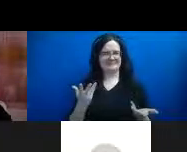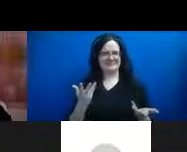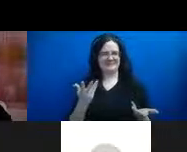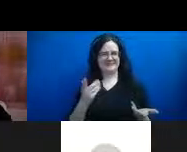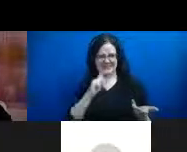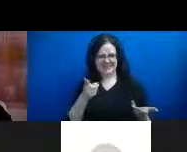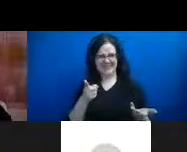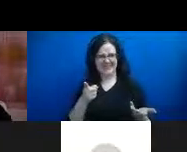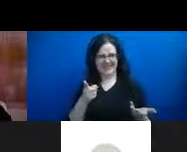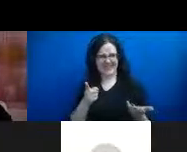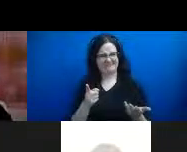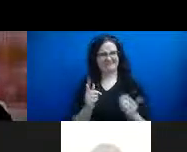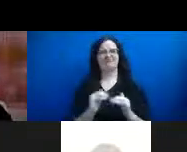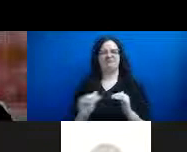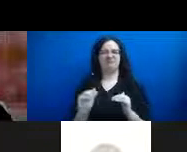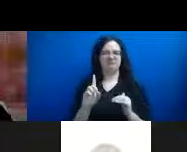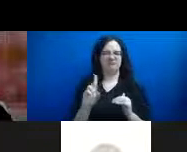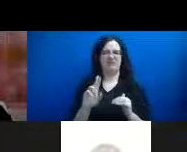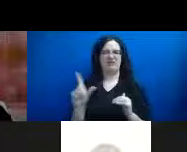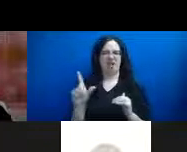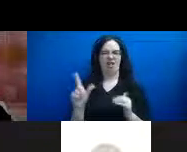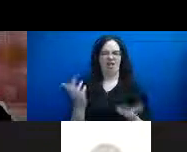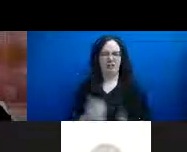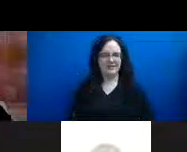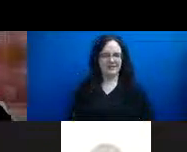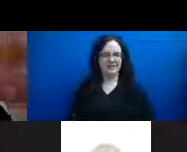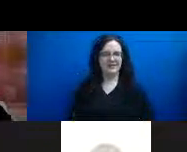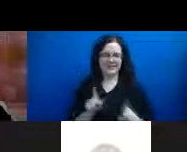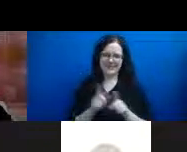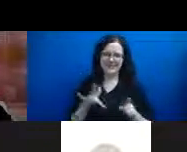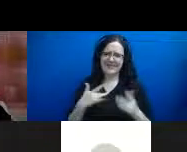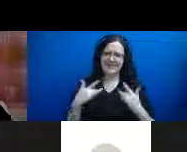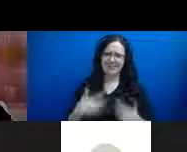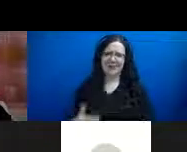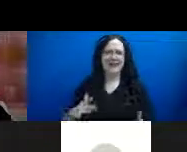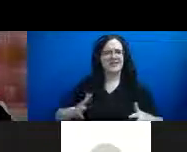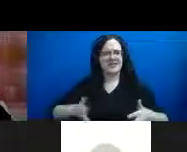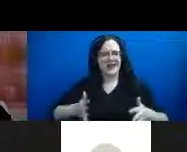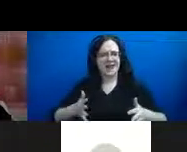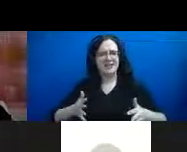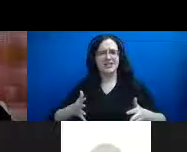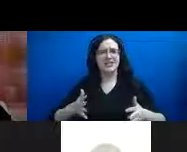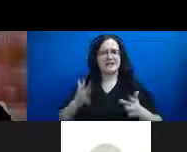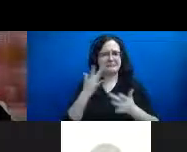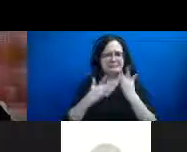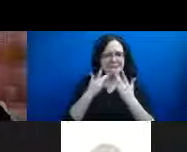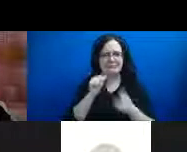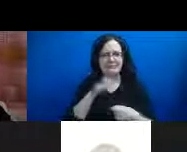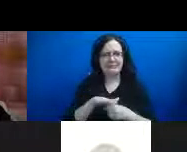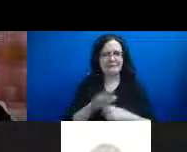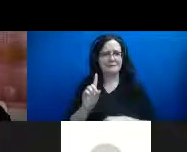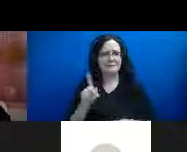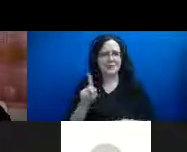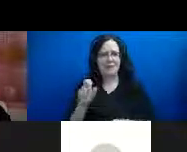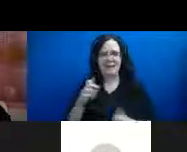dull, and not only that, but depressed and anxious. There's a lot of research looking